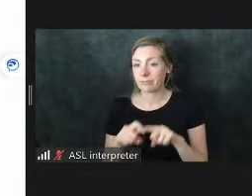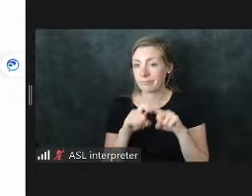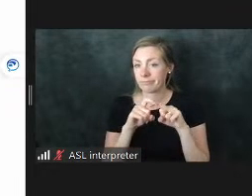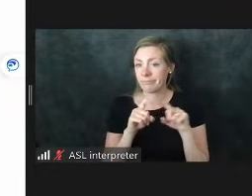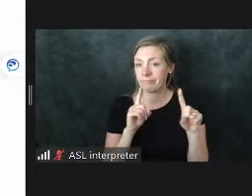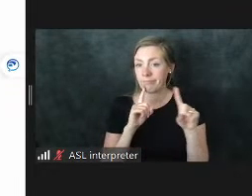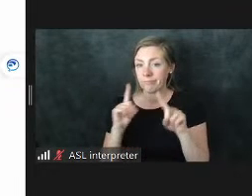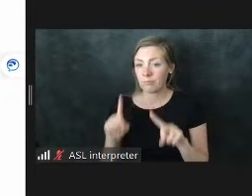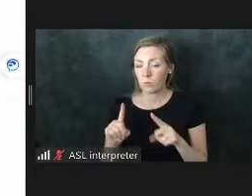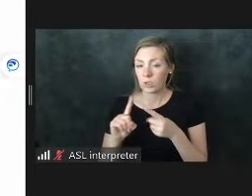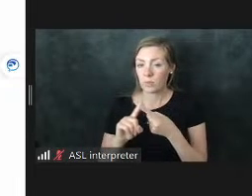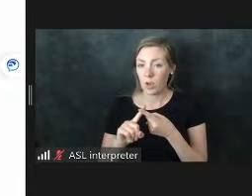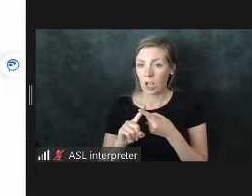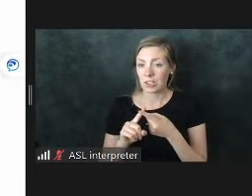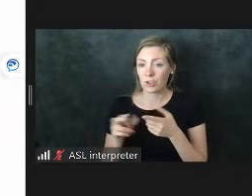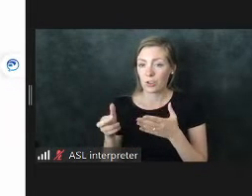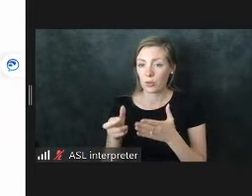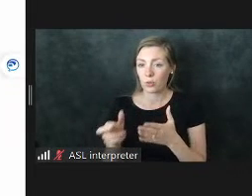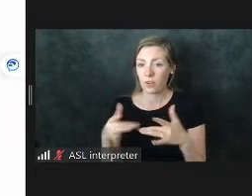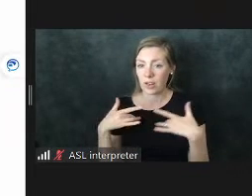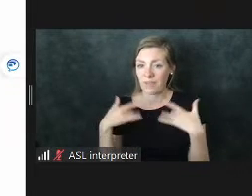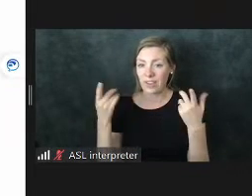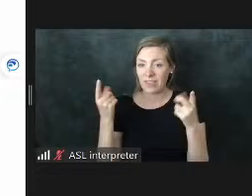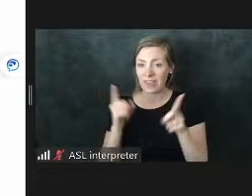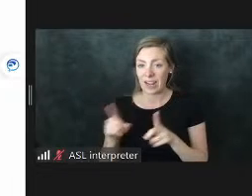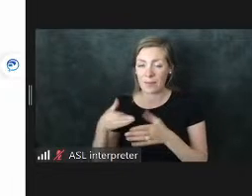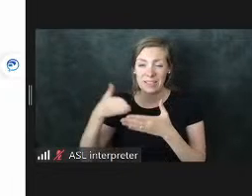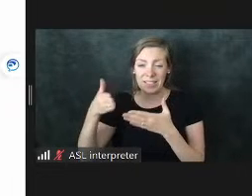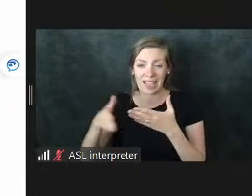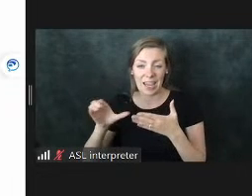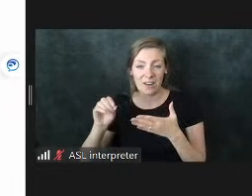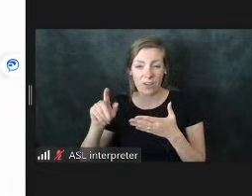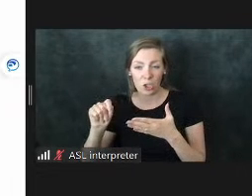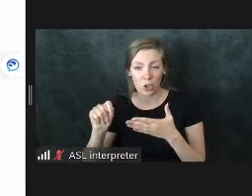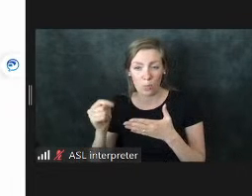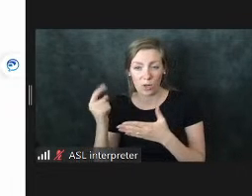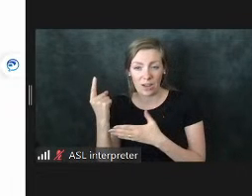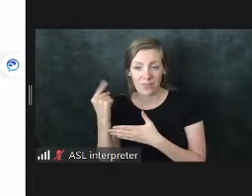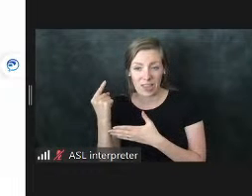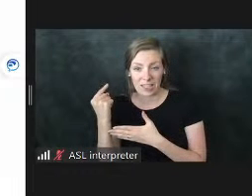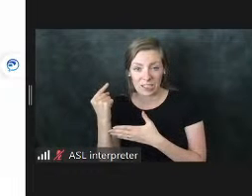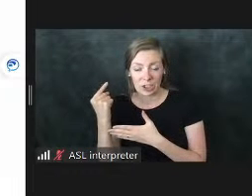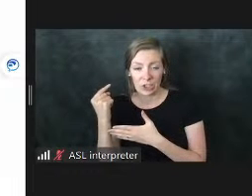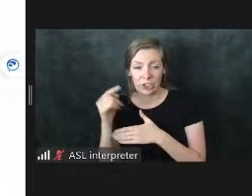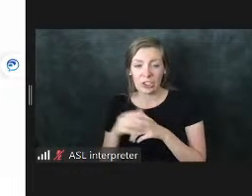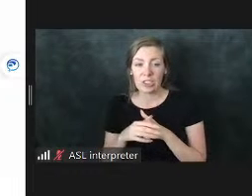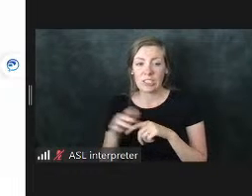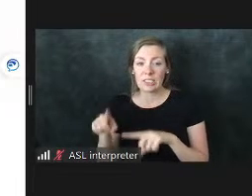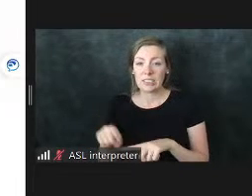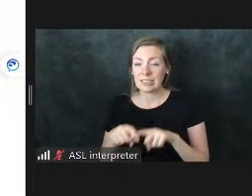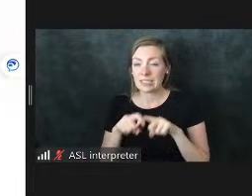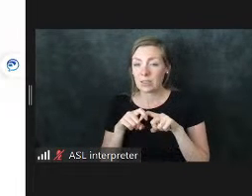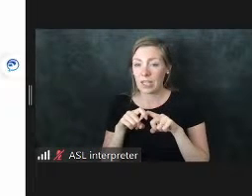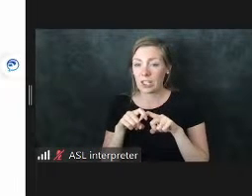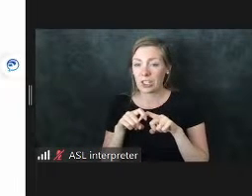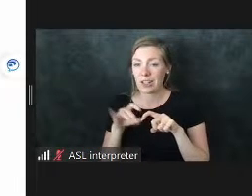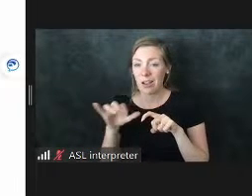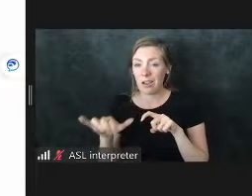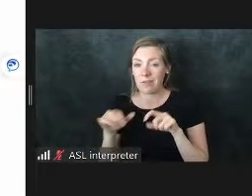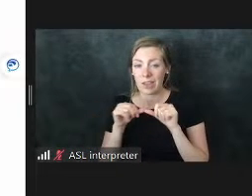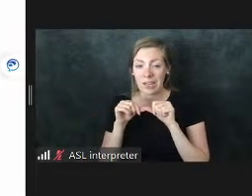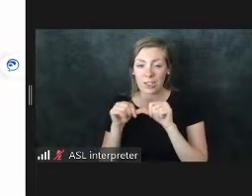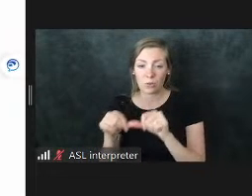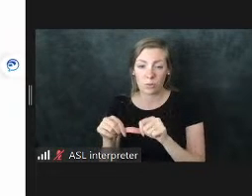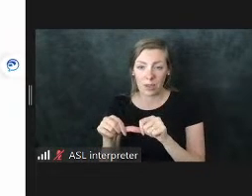the atmospheric river event that occurred in late October of last year. Suspension of the curtailments has remained in